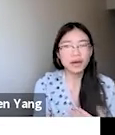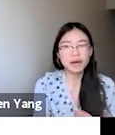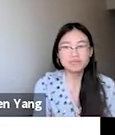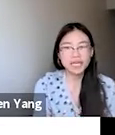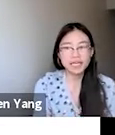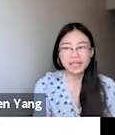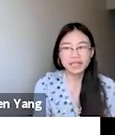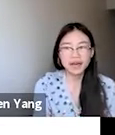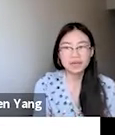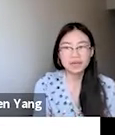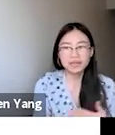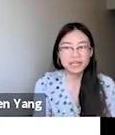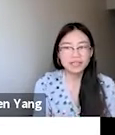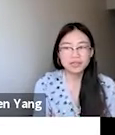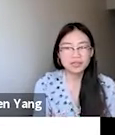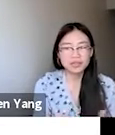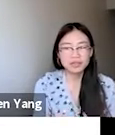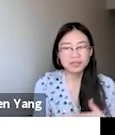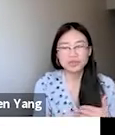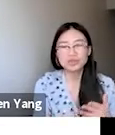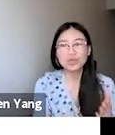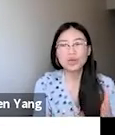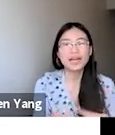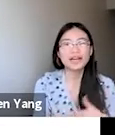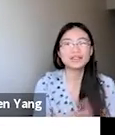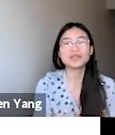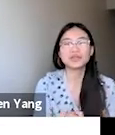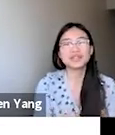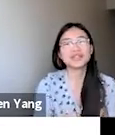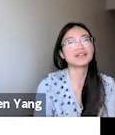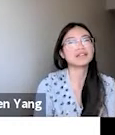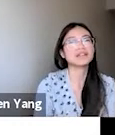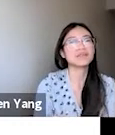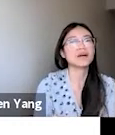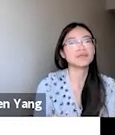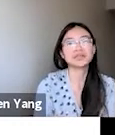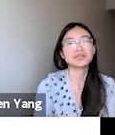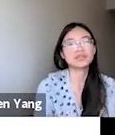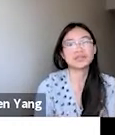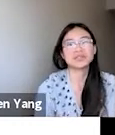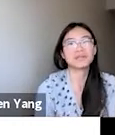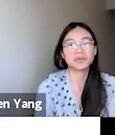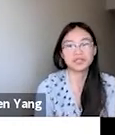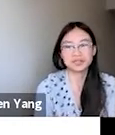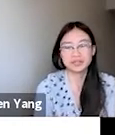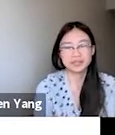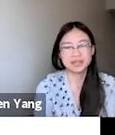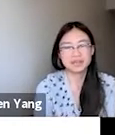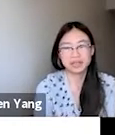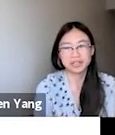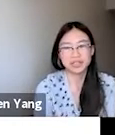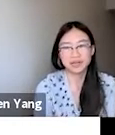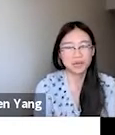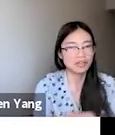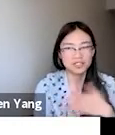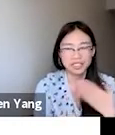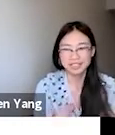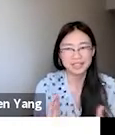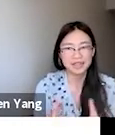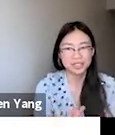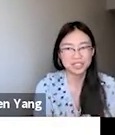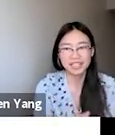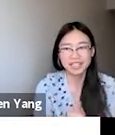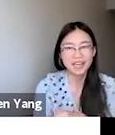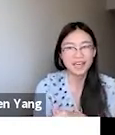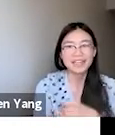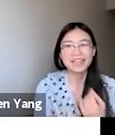So Megan, I would like you to, what else do you think that this mom could do to support children's STEM learning? Or